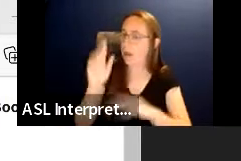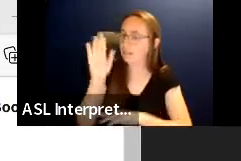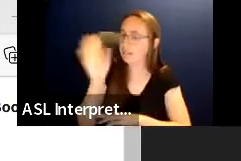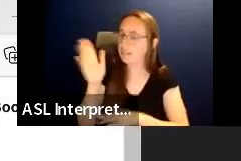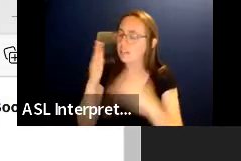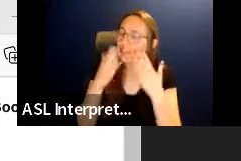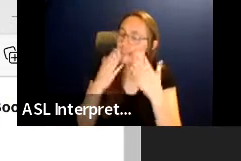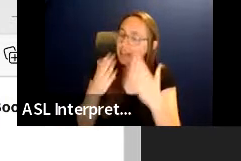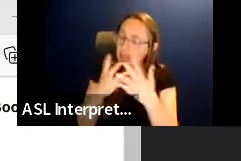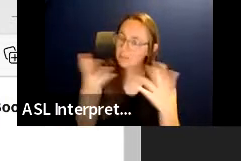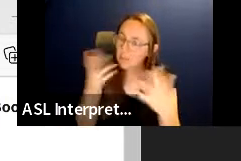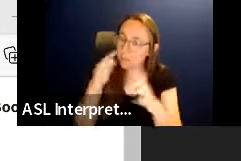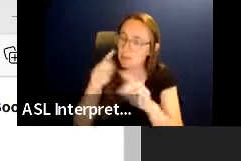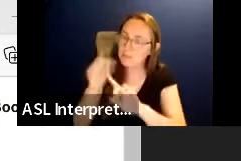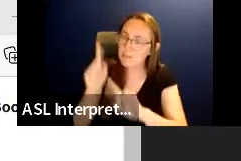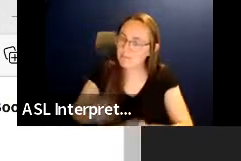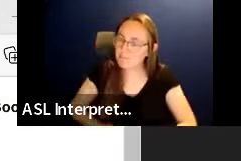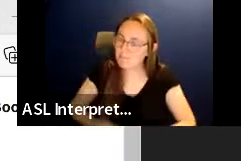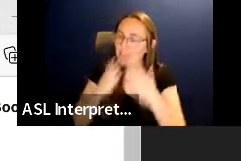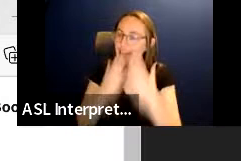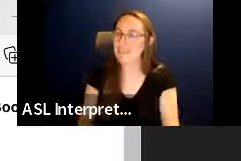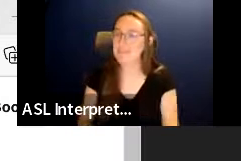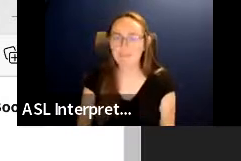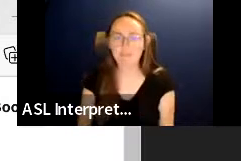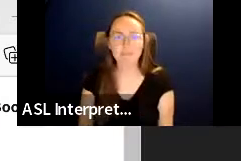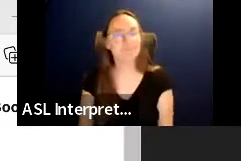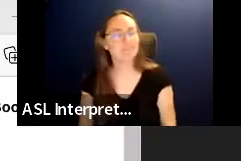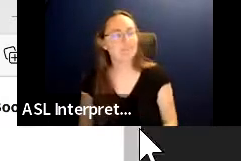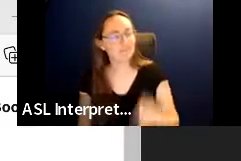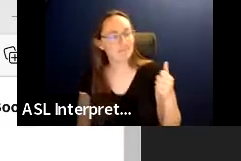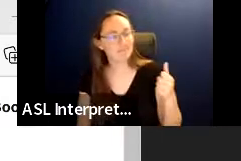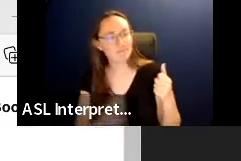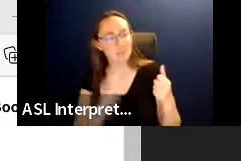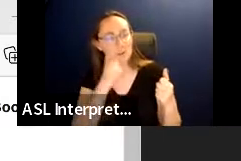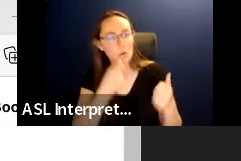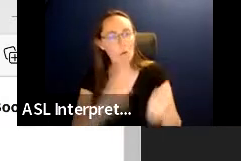much for answering those questions. All right, cool. All